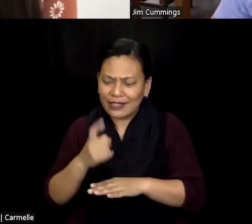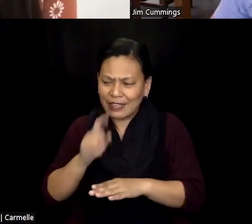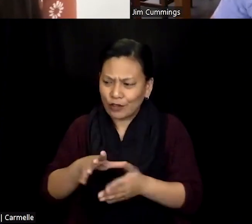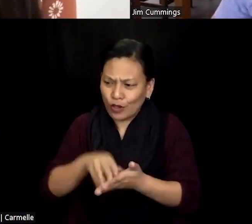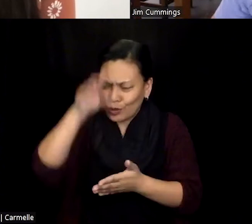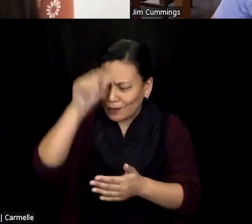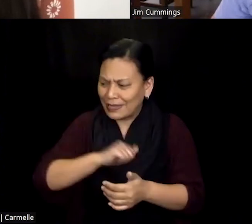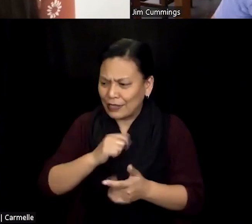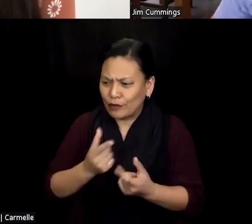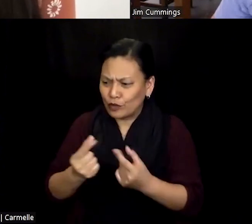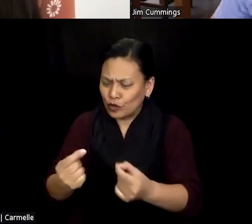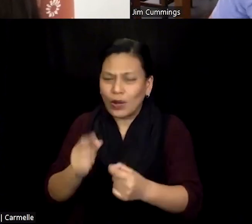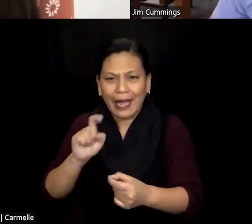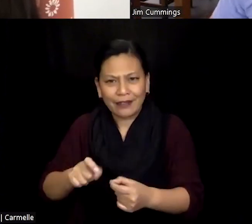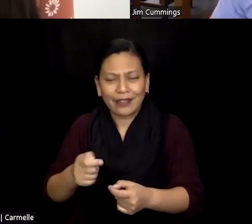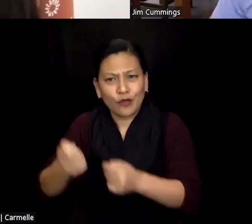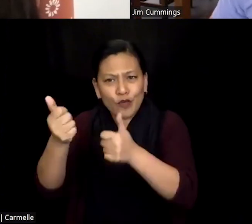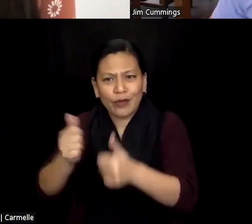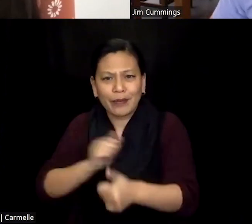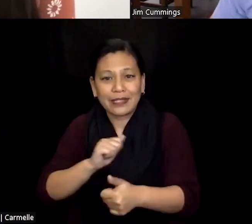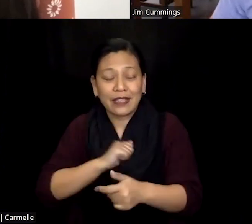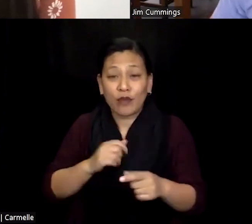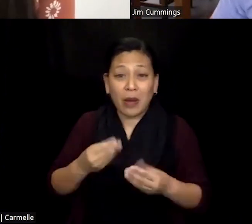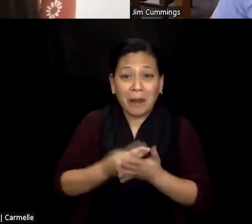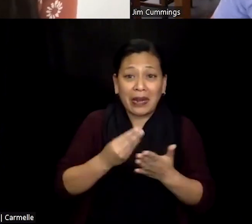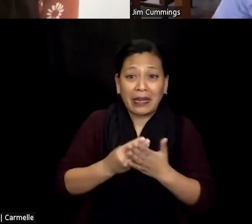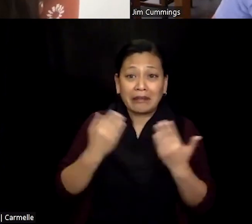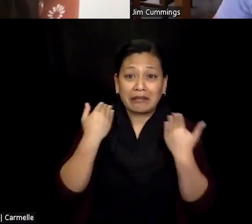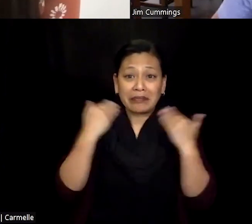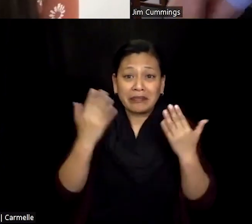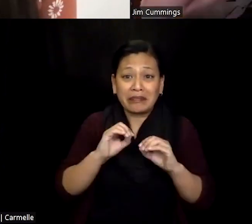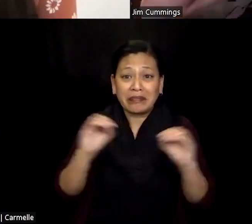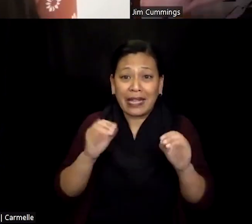this off and let somebody else deal with it, right? You didn't have any money.